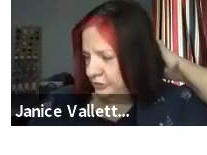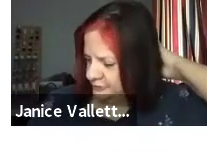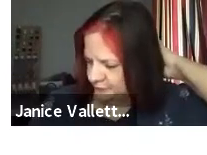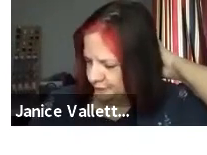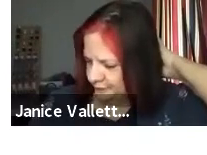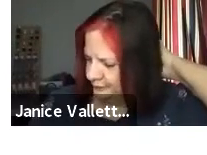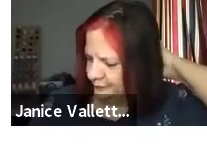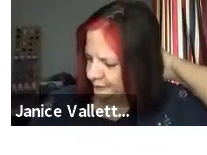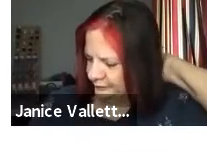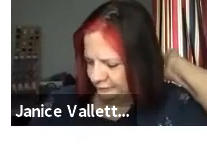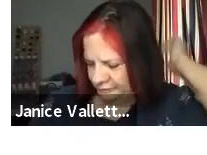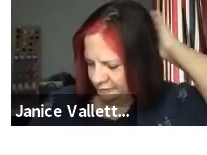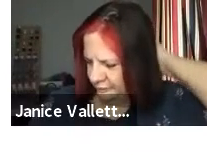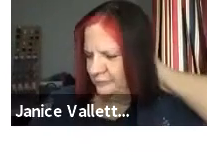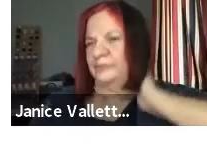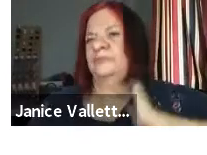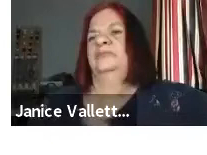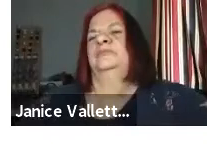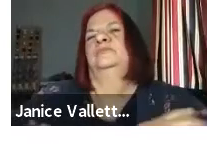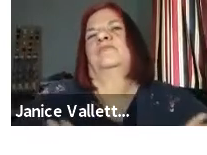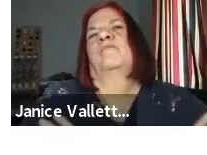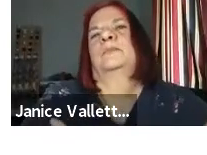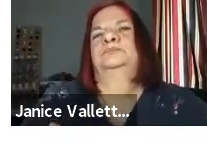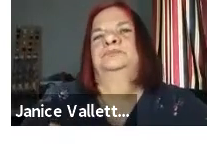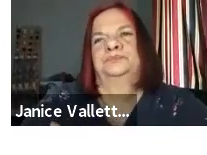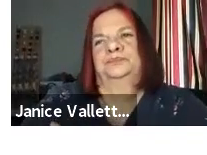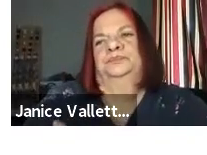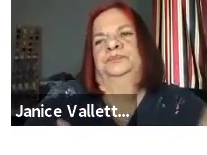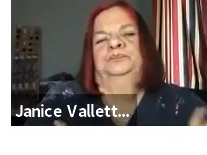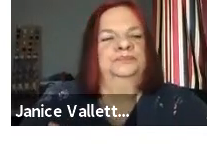Morning, Edward. Good morning, Edward. Good morning.